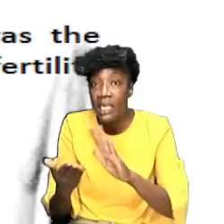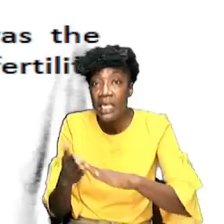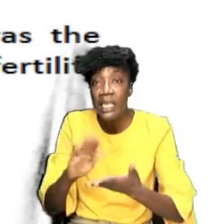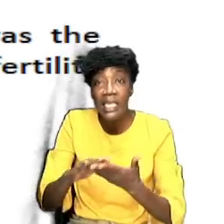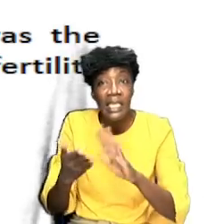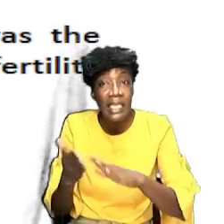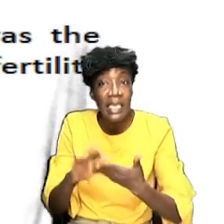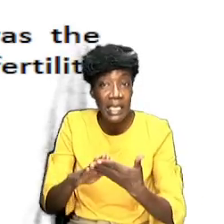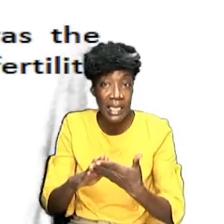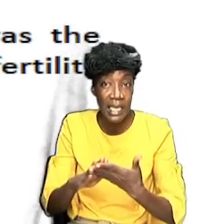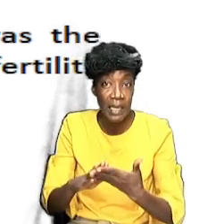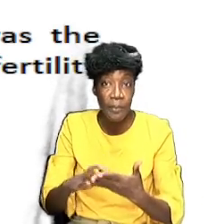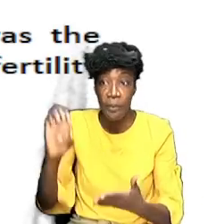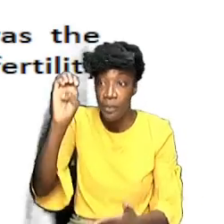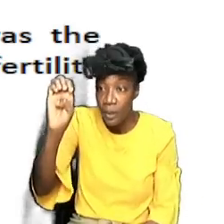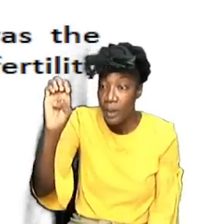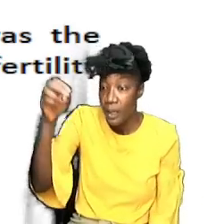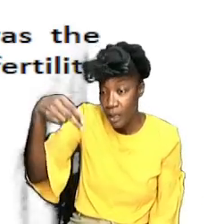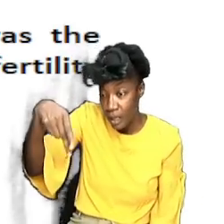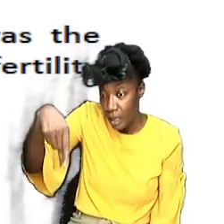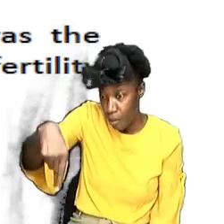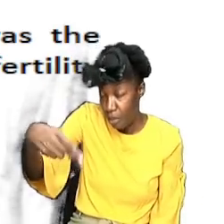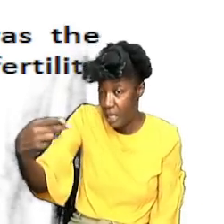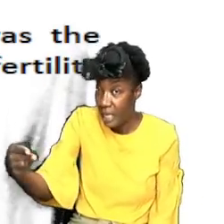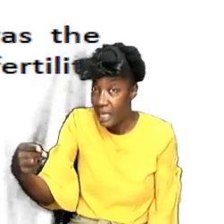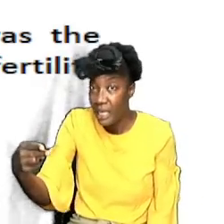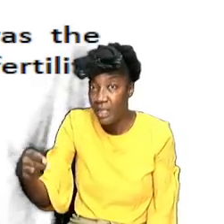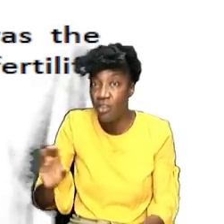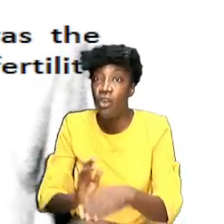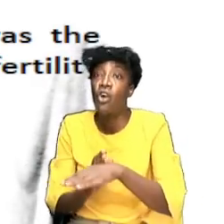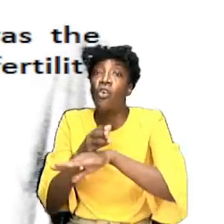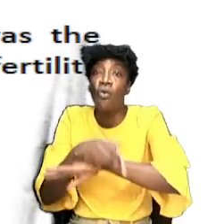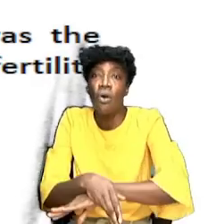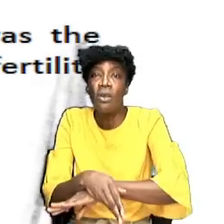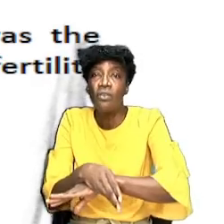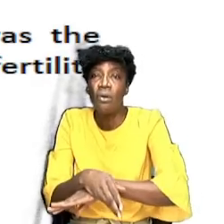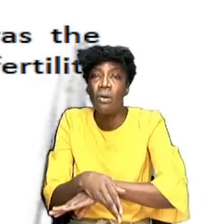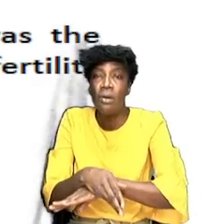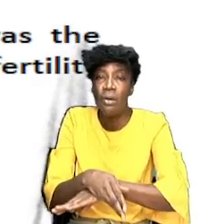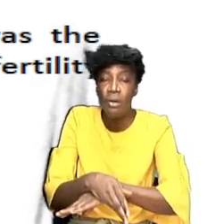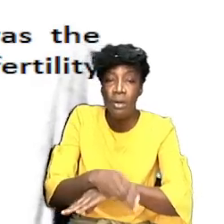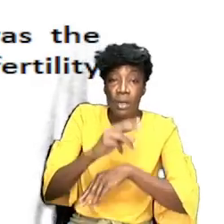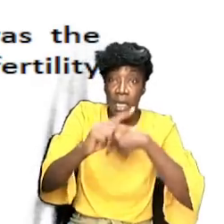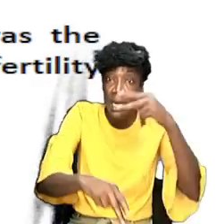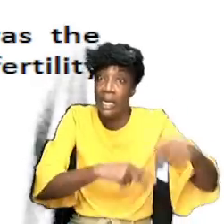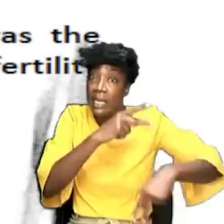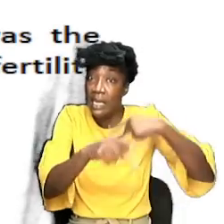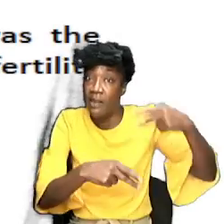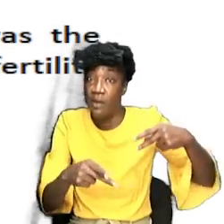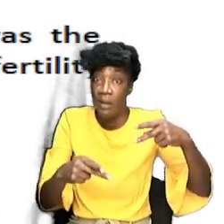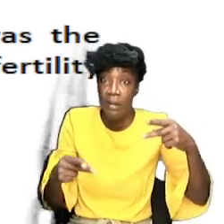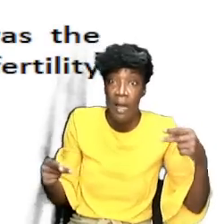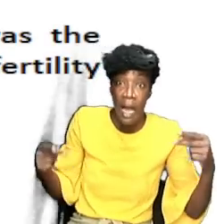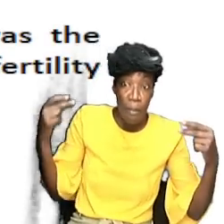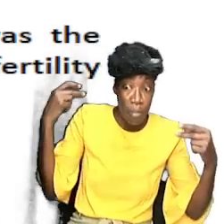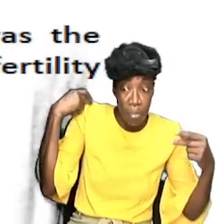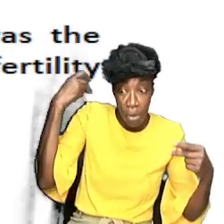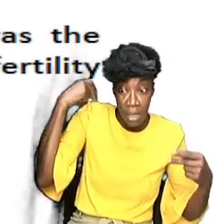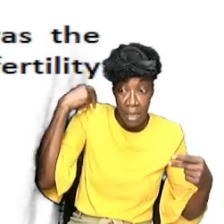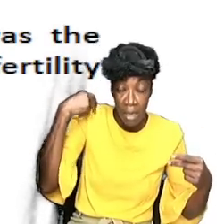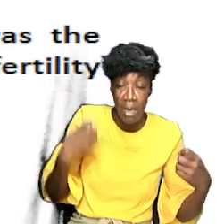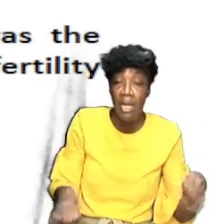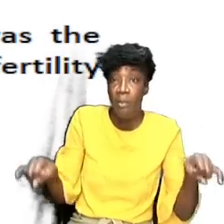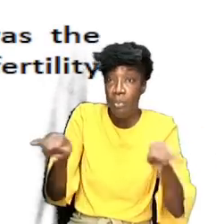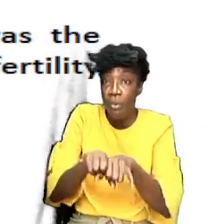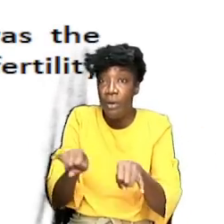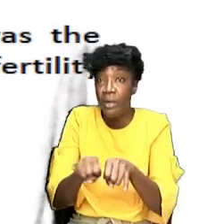really was a, as it says, a crossroad of civilization and a city of great political importance, and it was a commercial and it was